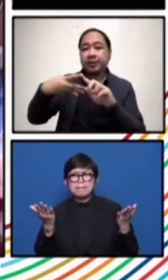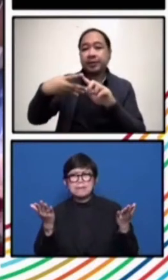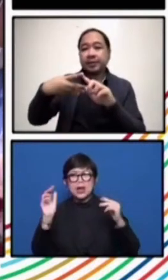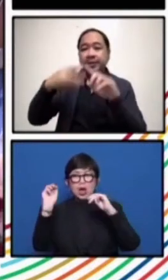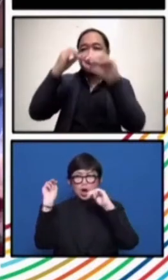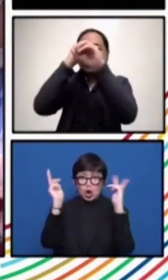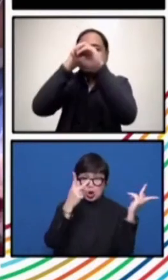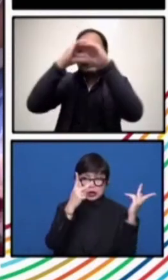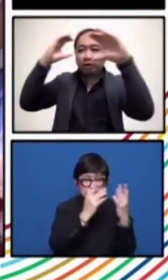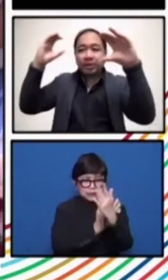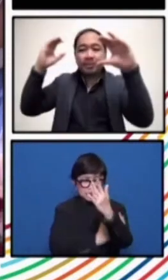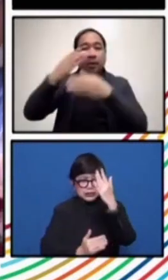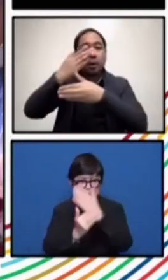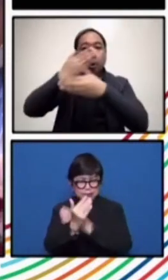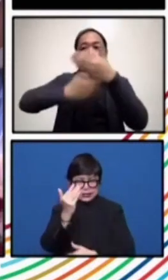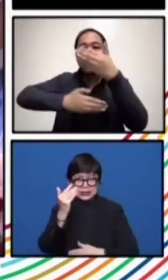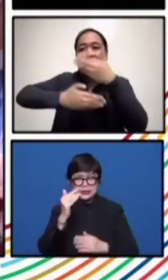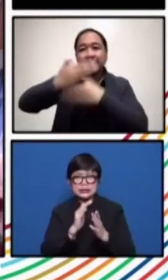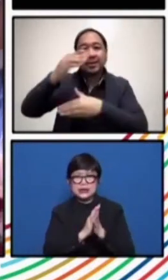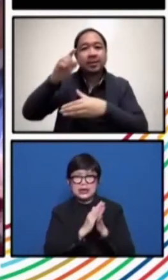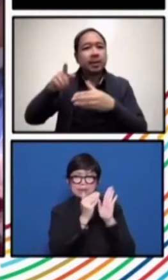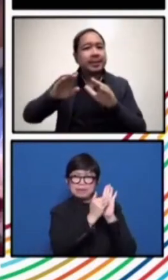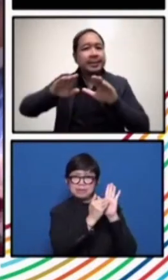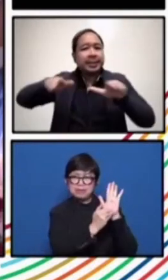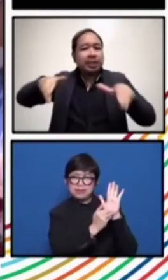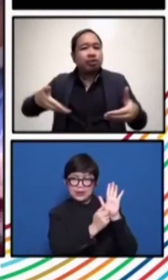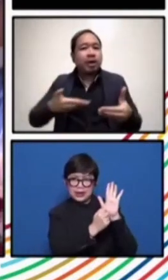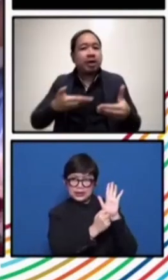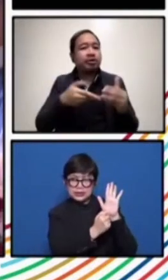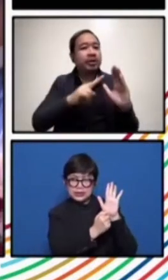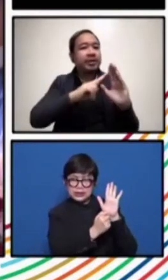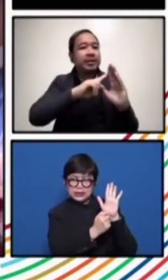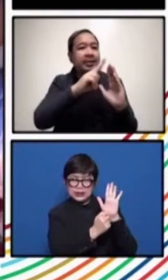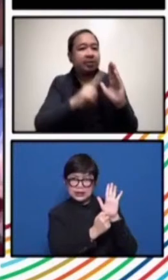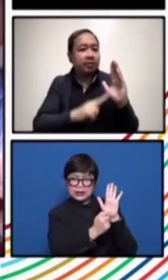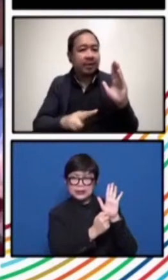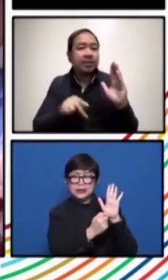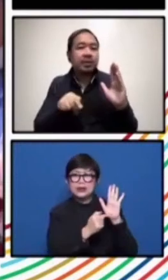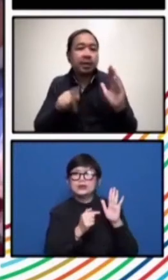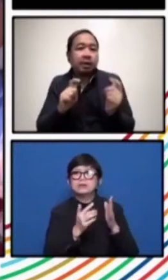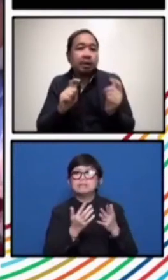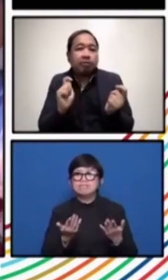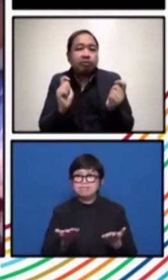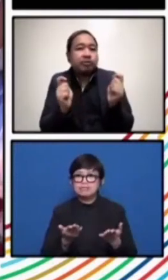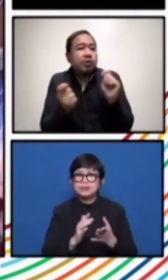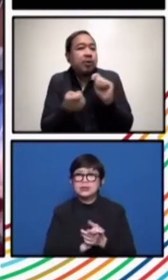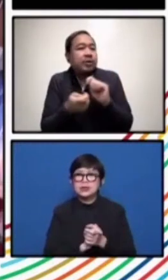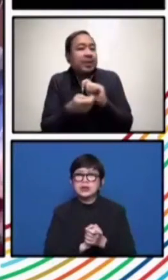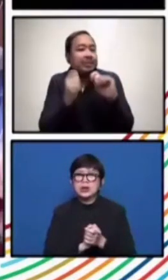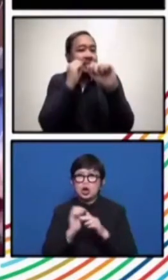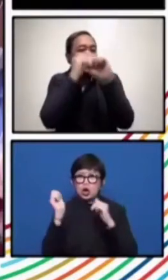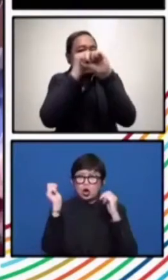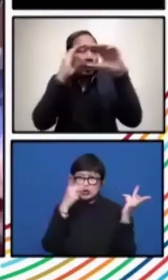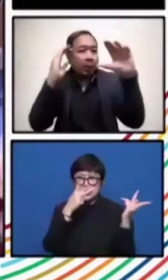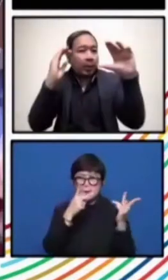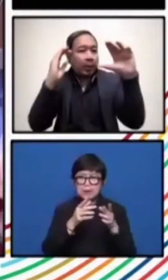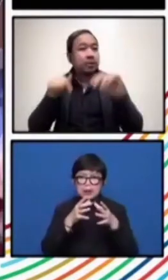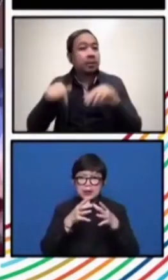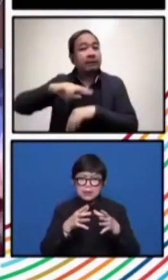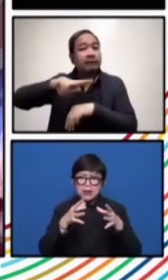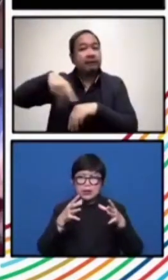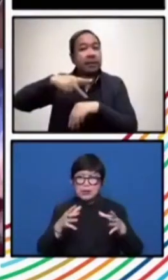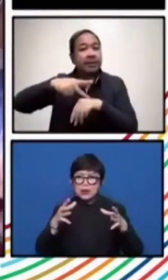in the Preamble paragraph of the convention uh as an evolving concept because in our legislation